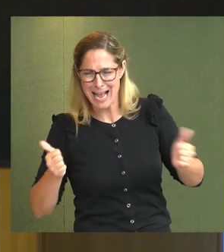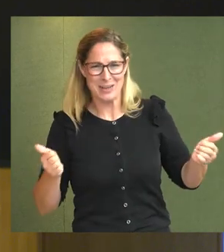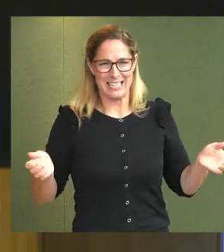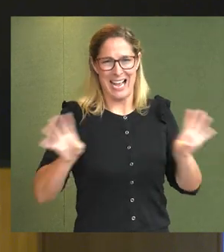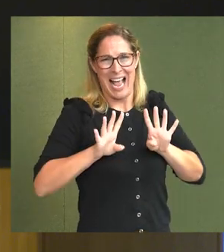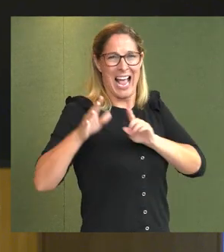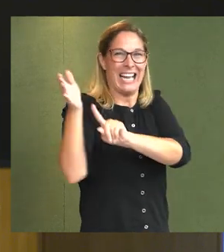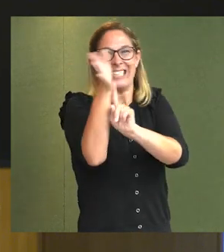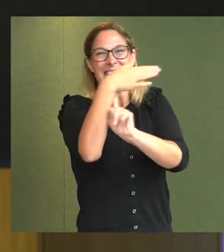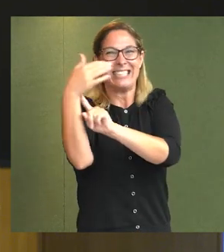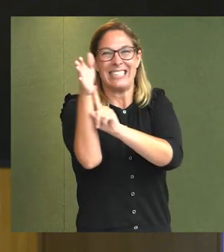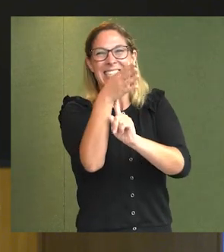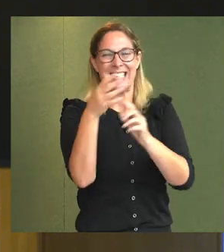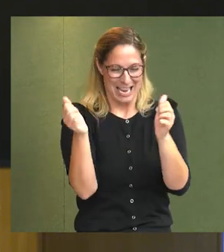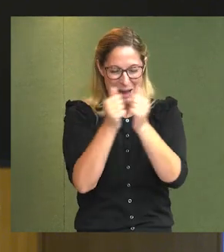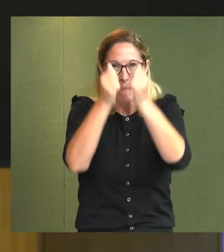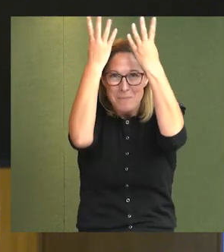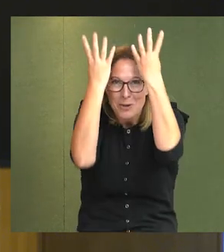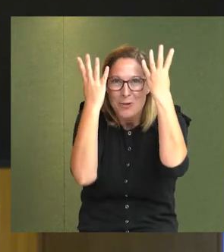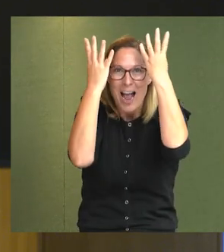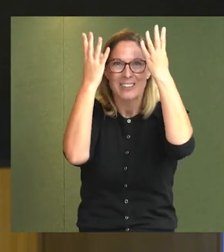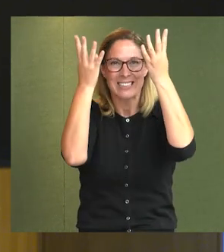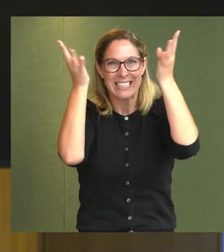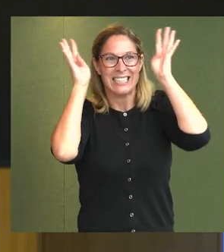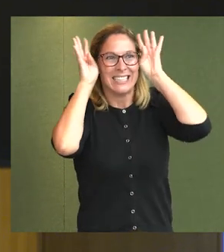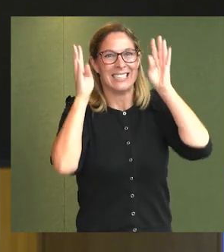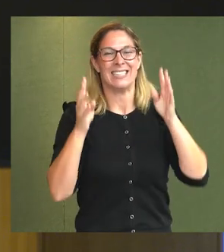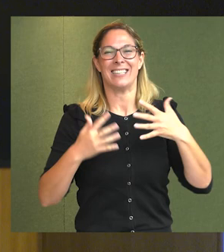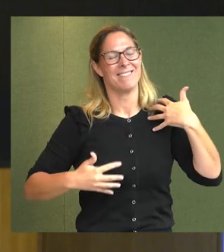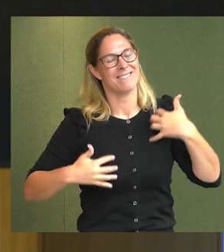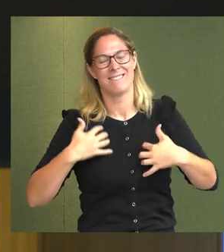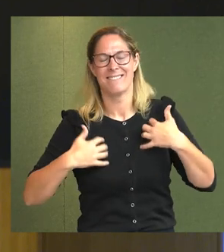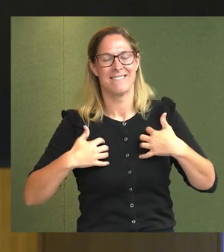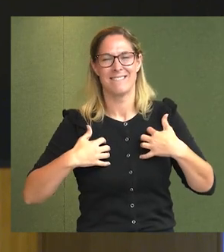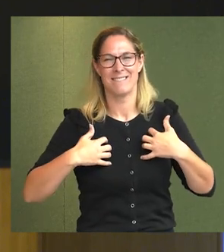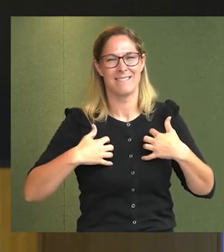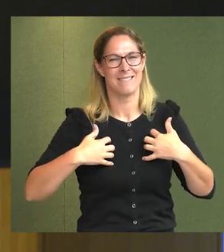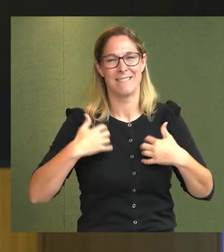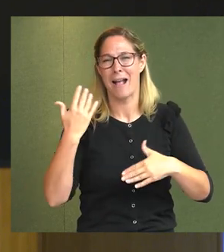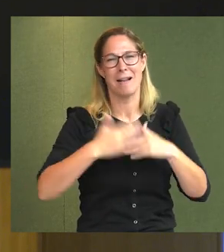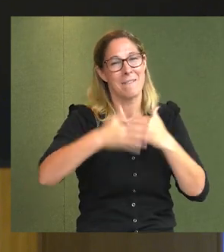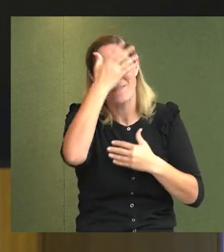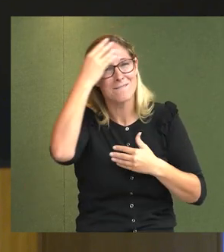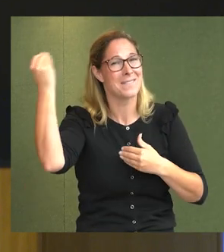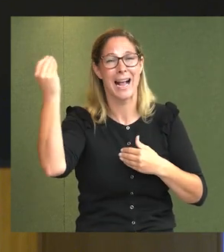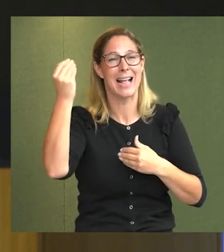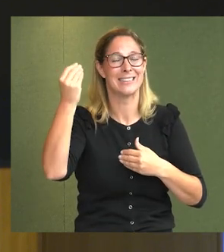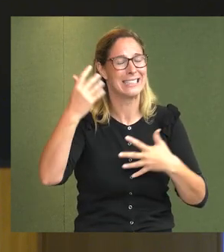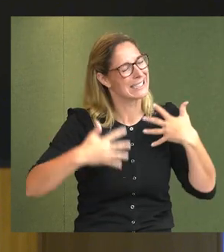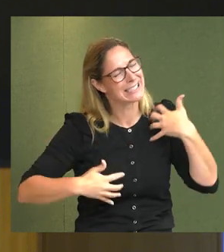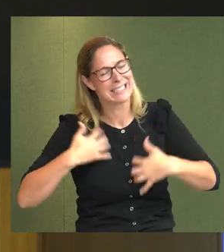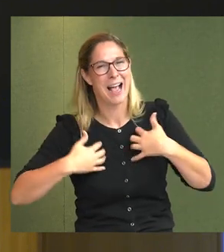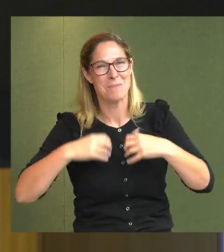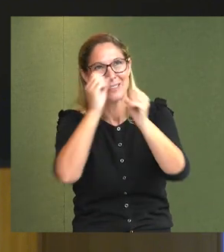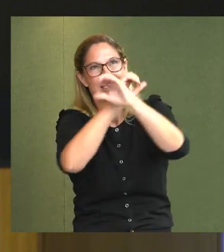and paper crowns on our heads. I'll never forget the excitement of that day, nor will I